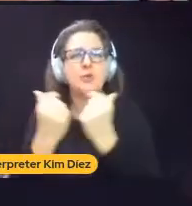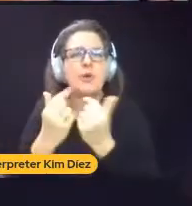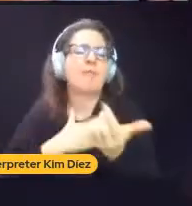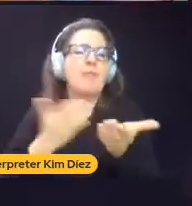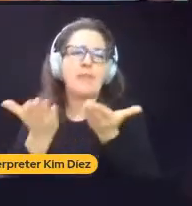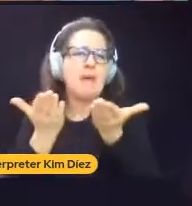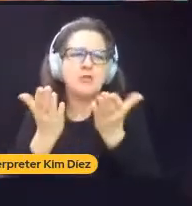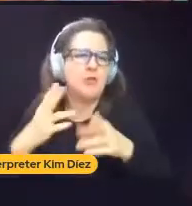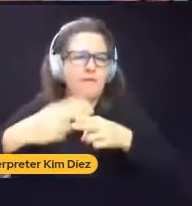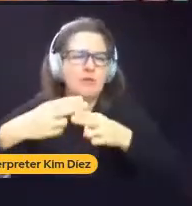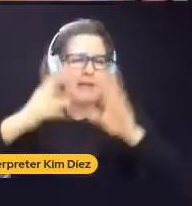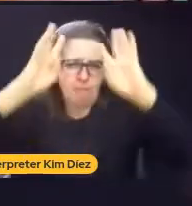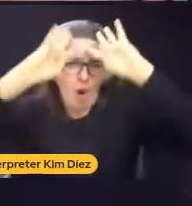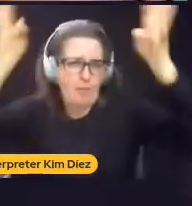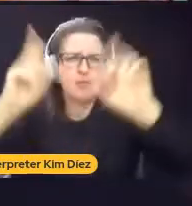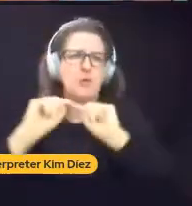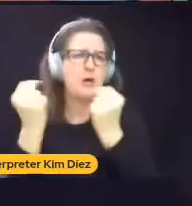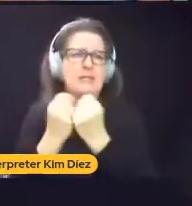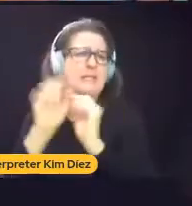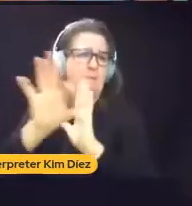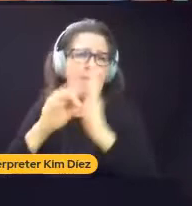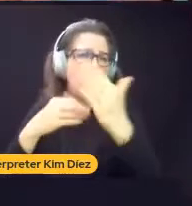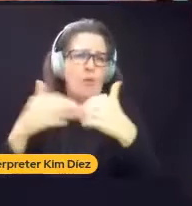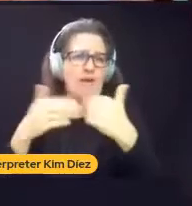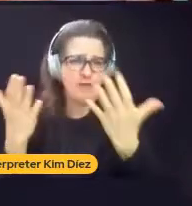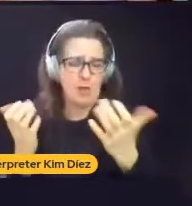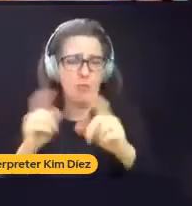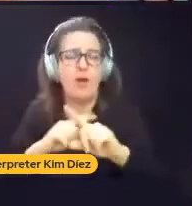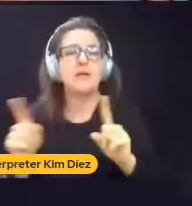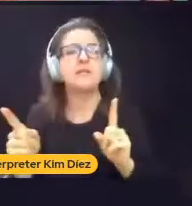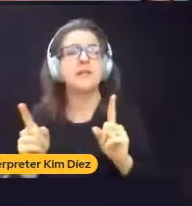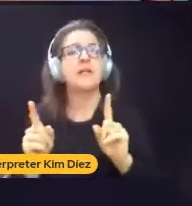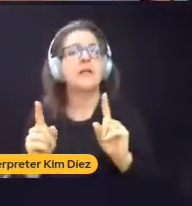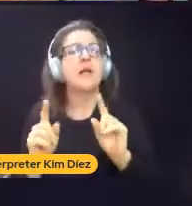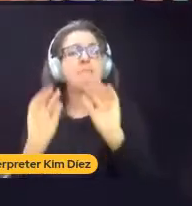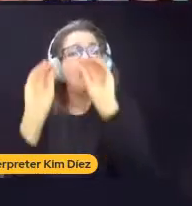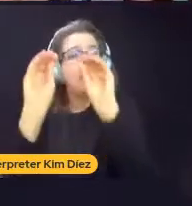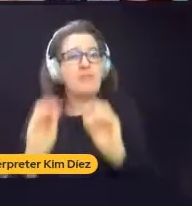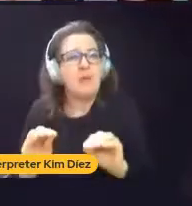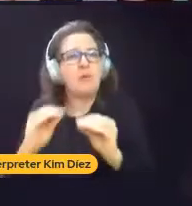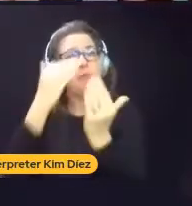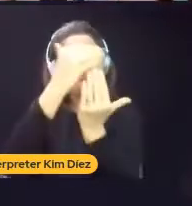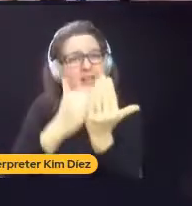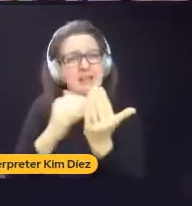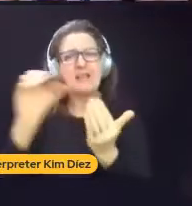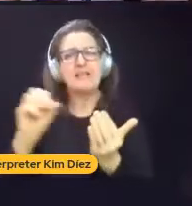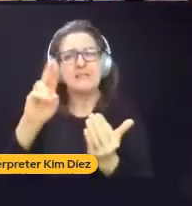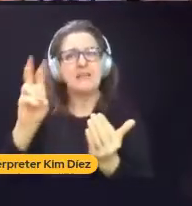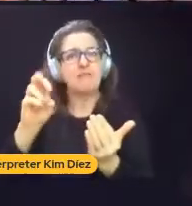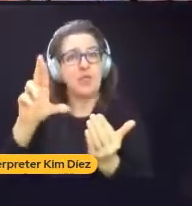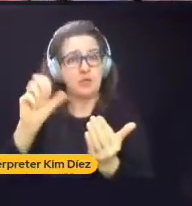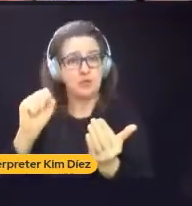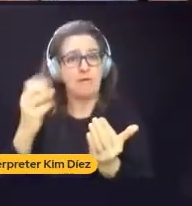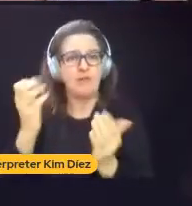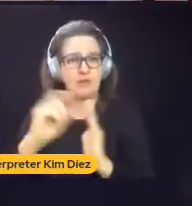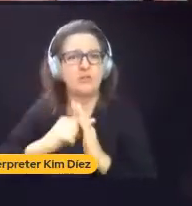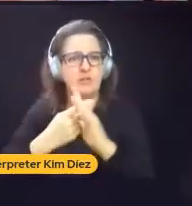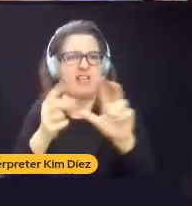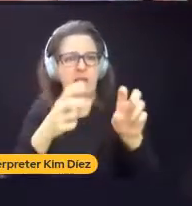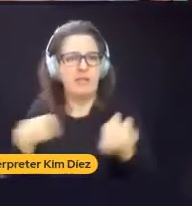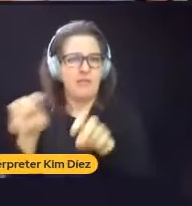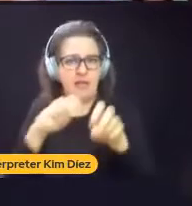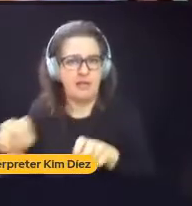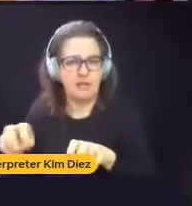whatever they want. And then they would give a list of servers they want to start. In this case, we have 2 app servers, 2